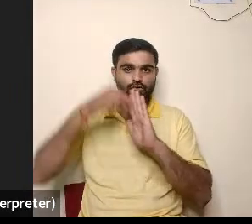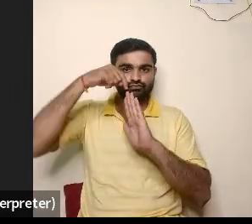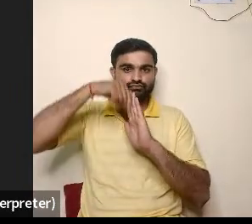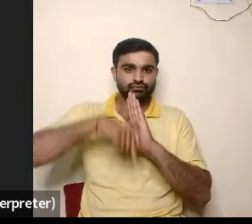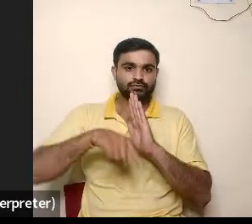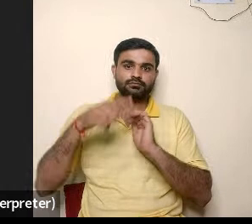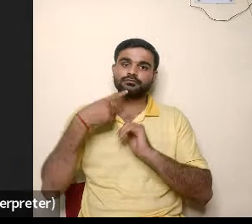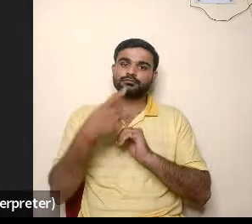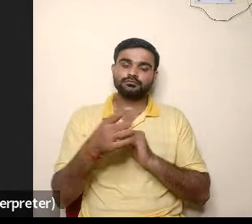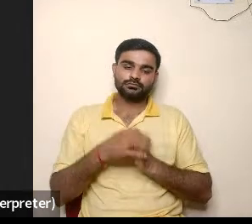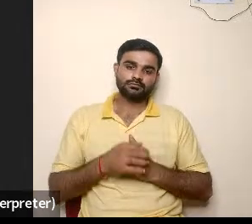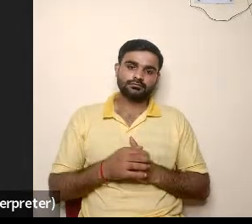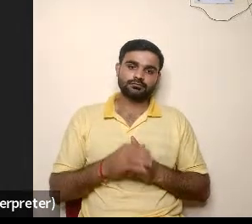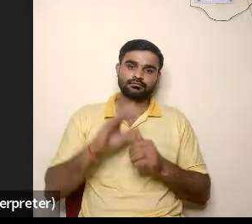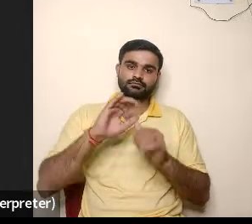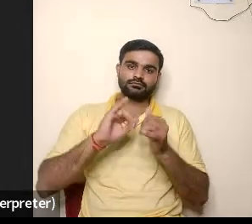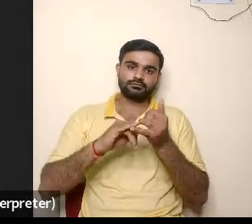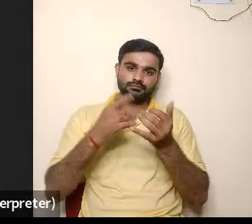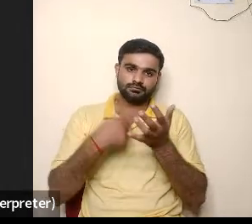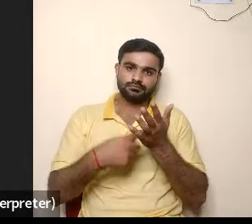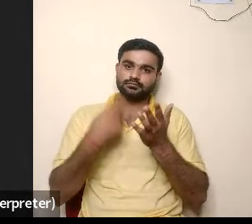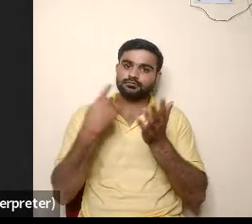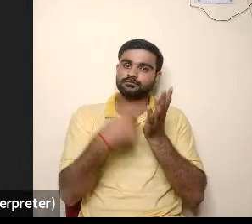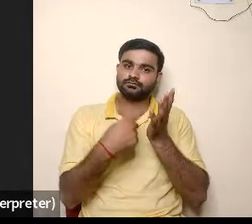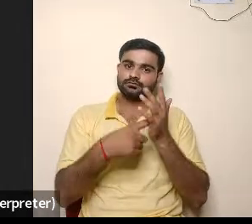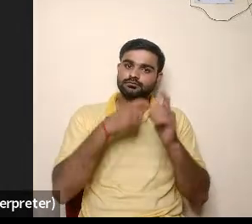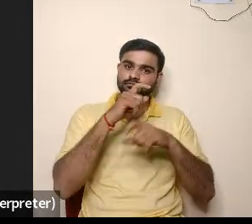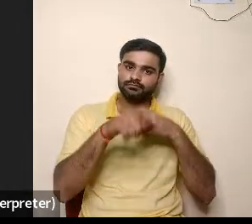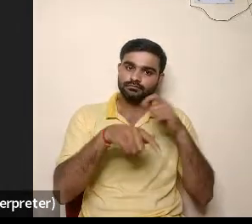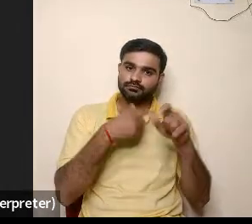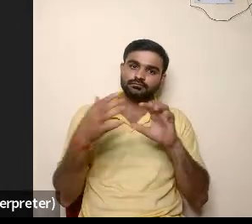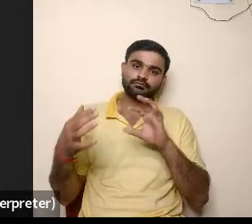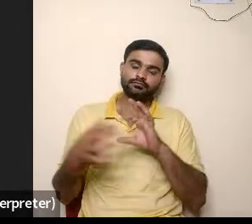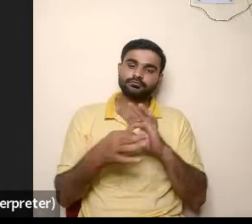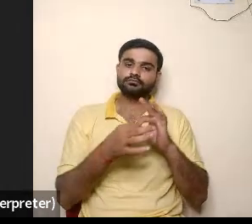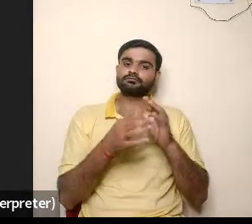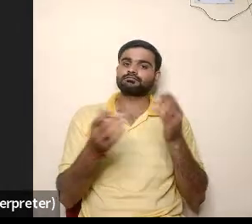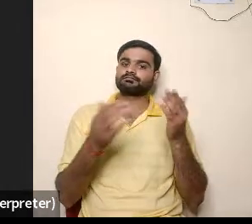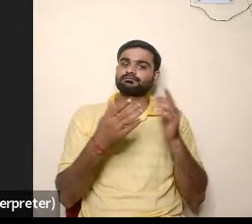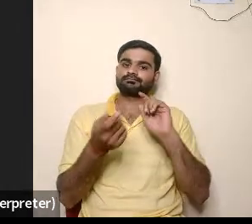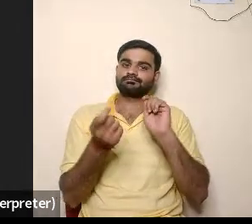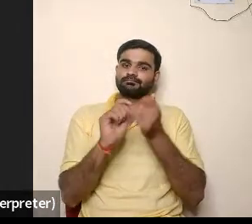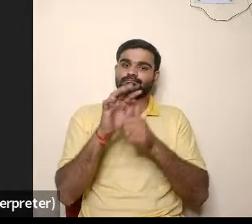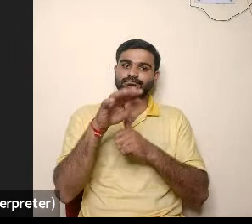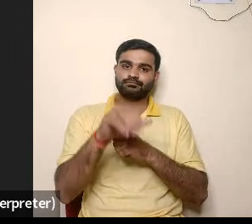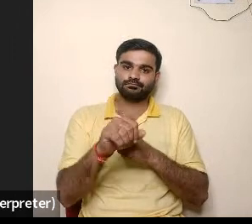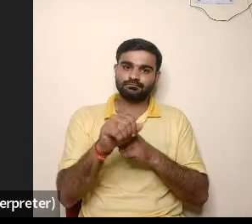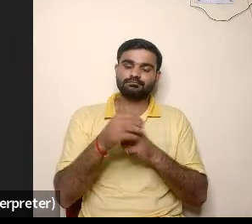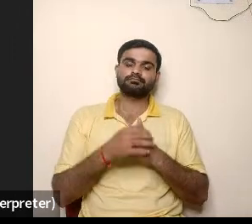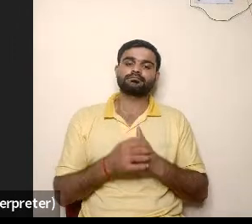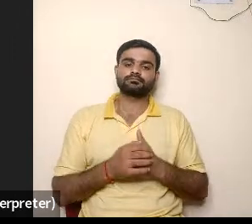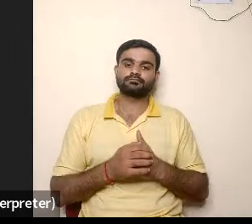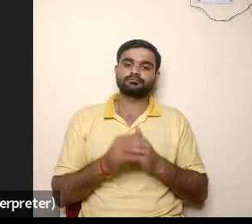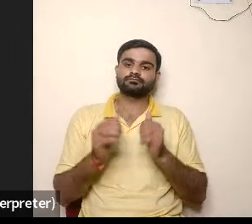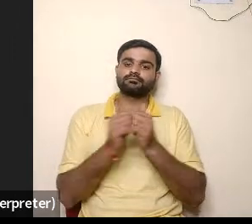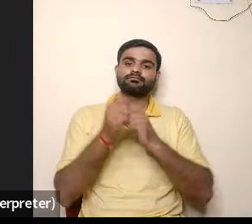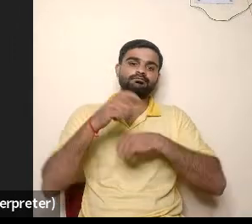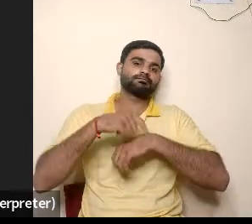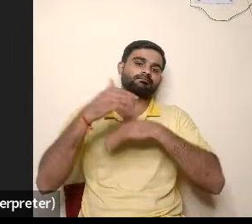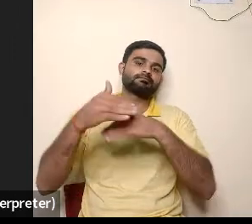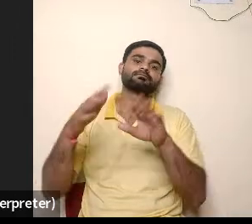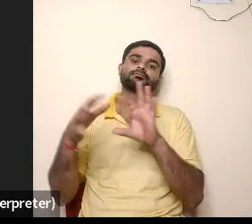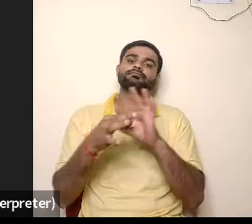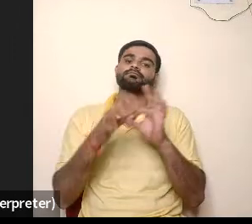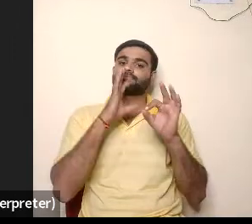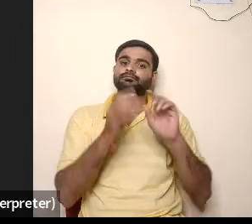saying that the CSR provisions in the Companies Act should be amended to bring in accessibility within them. And that can be a real